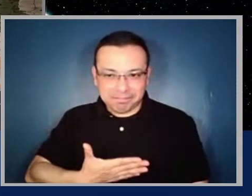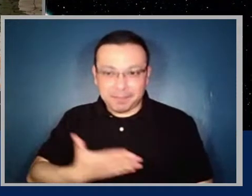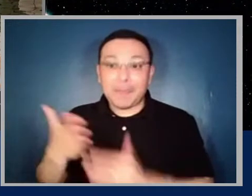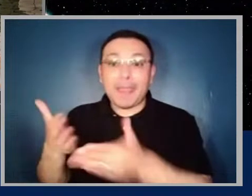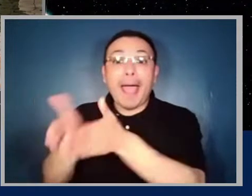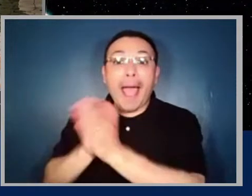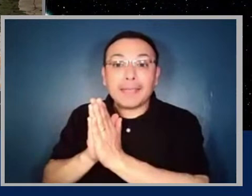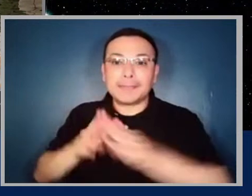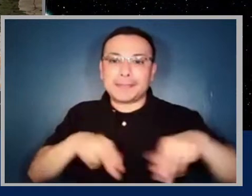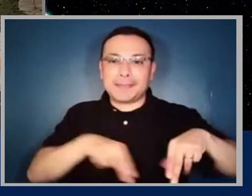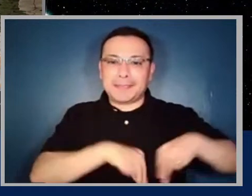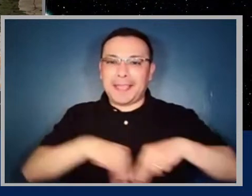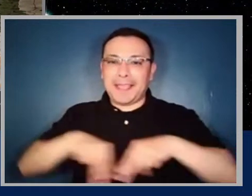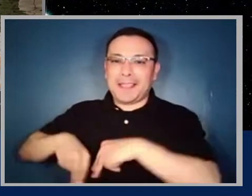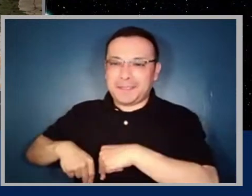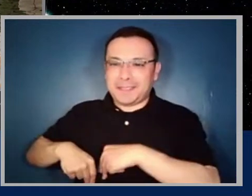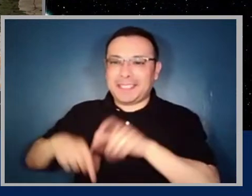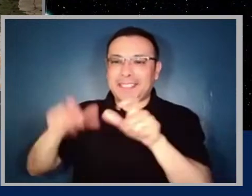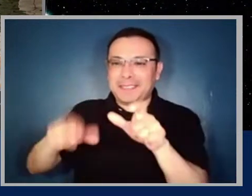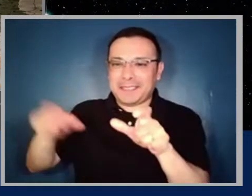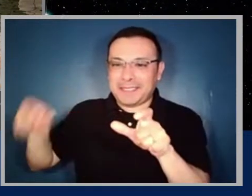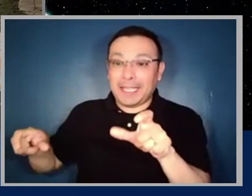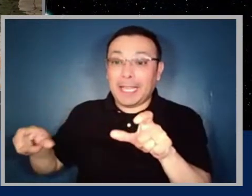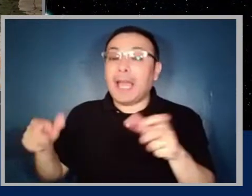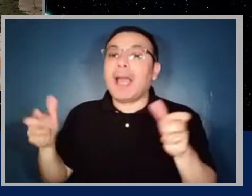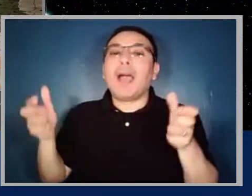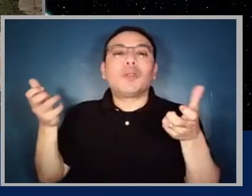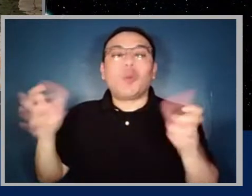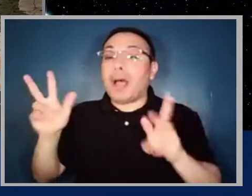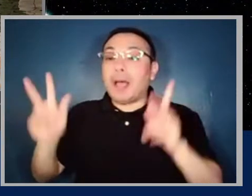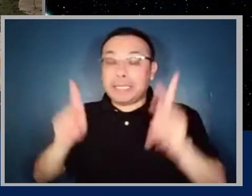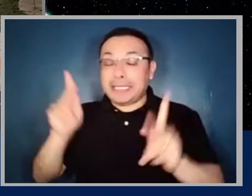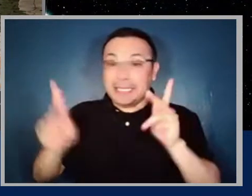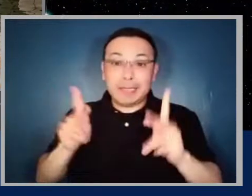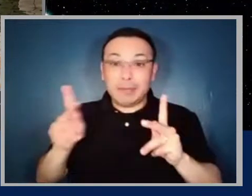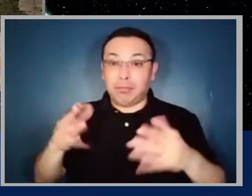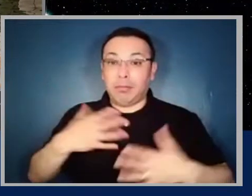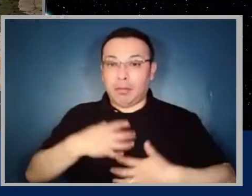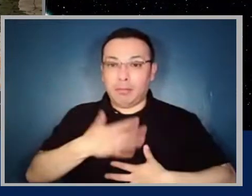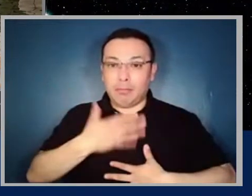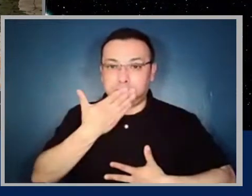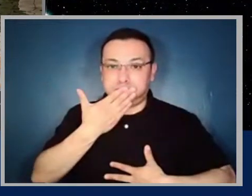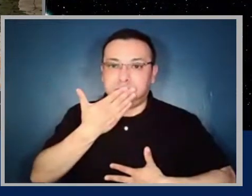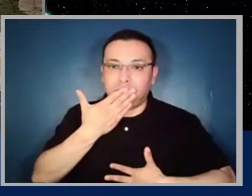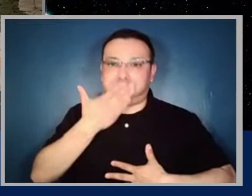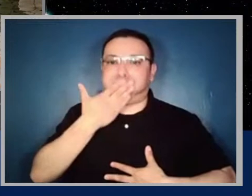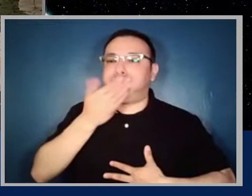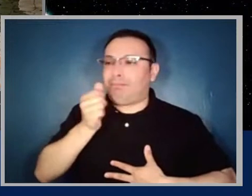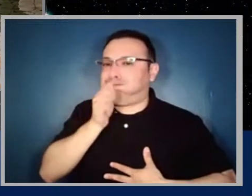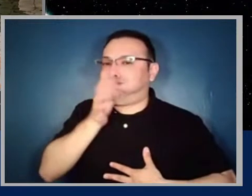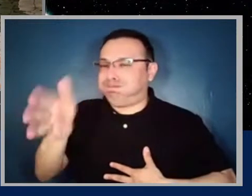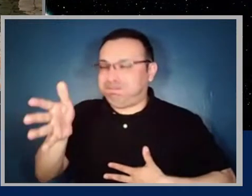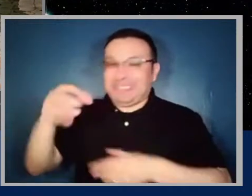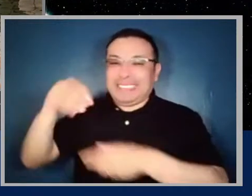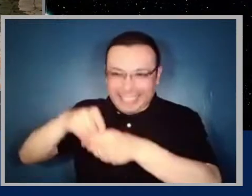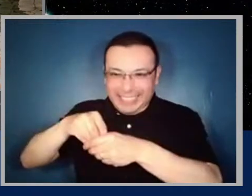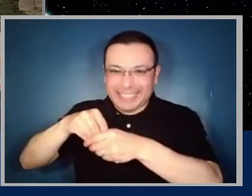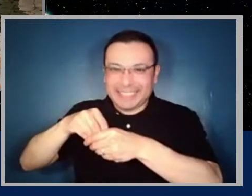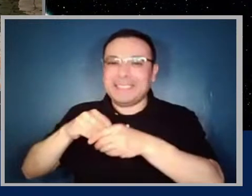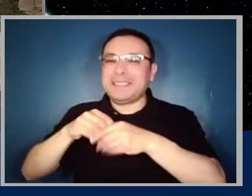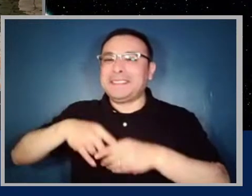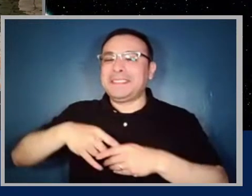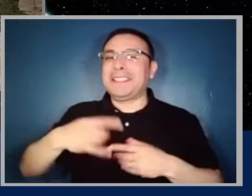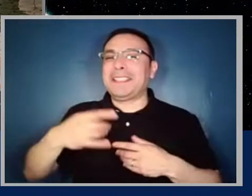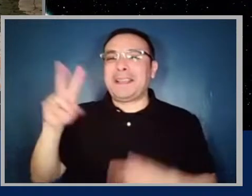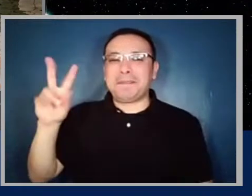be the subjects, because we're scared people are going to throw up inside the Vader, and then we'll have to stop our operations